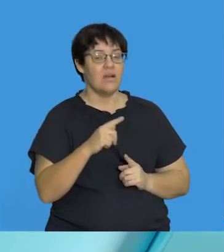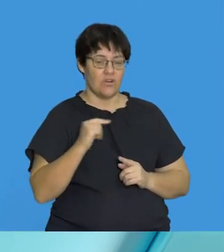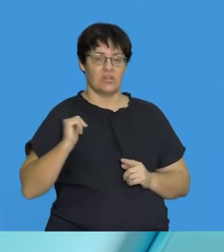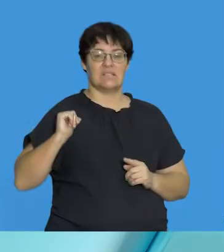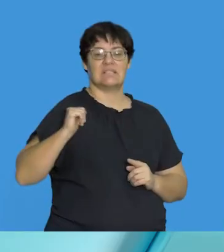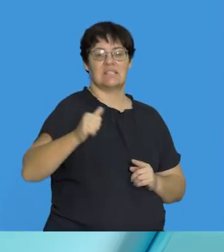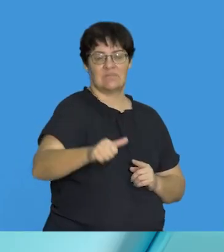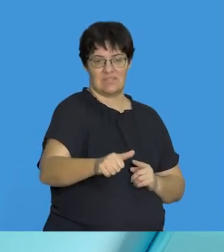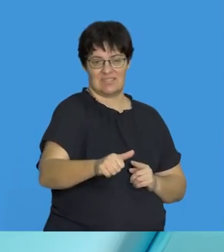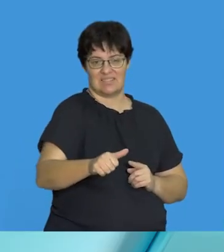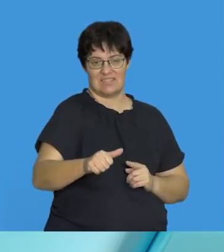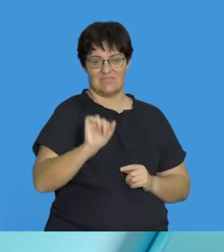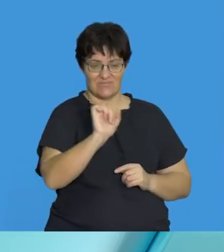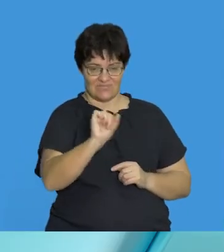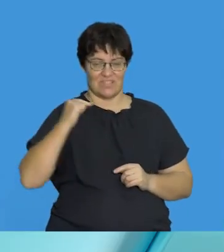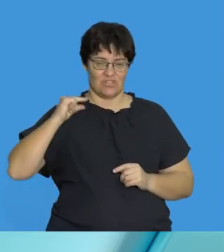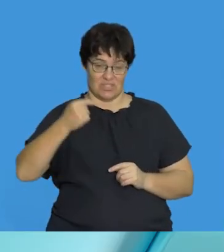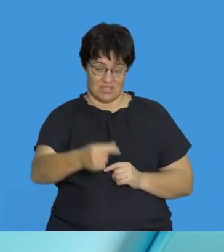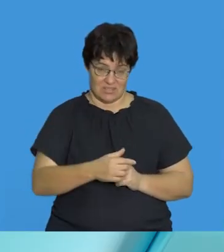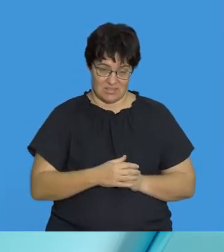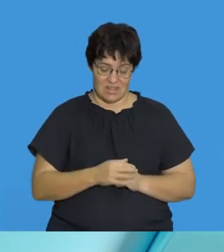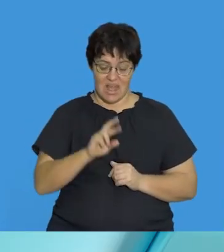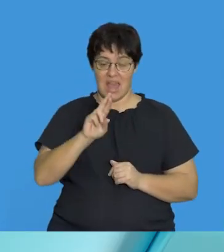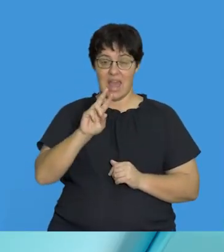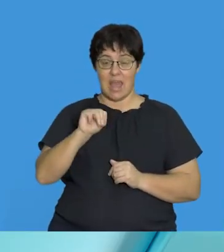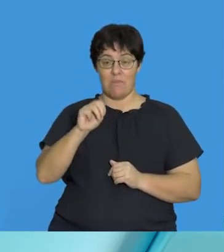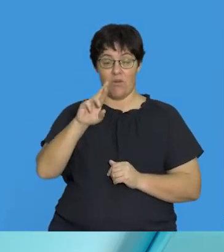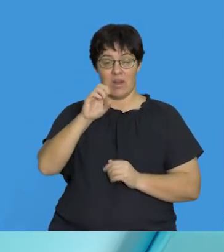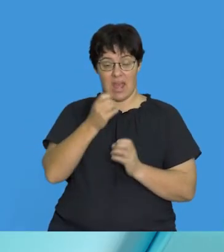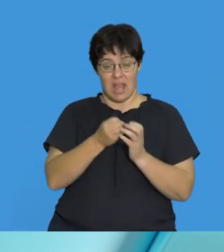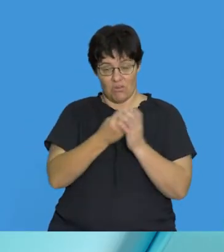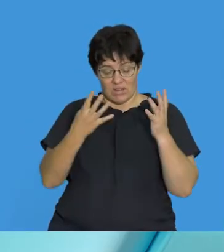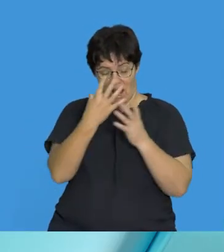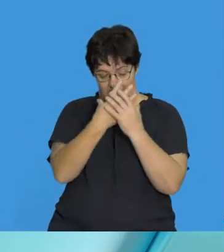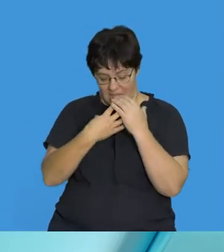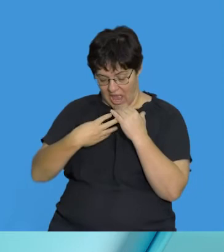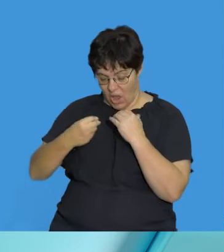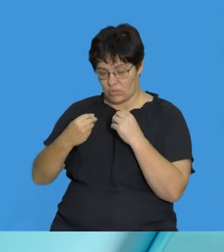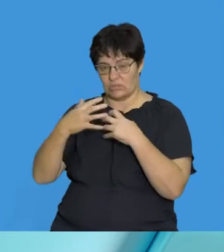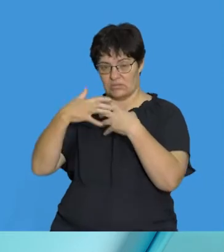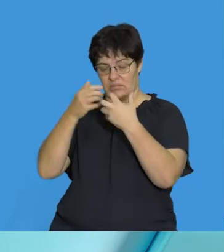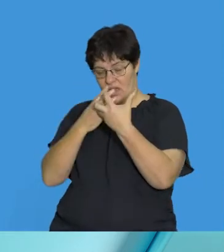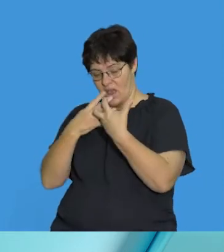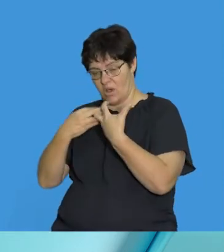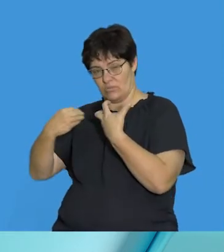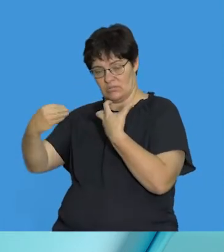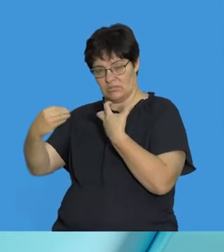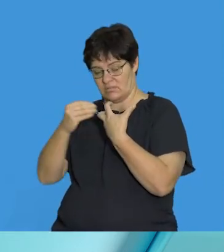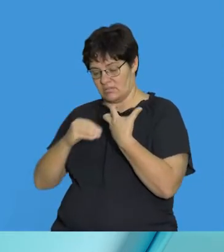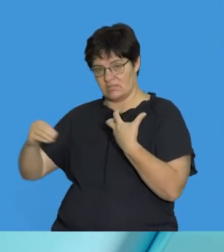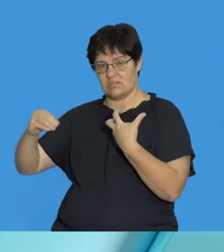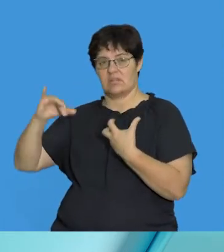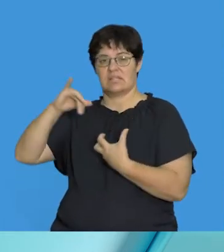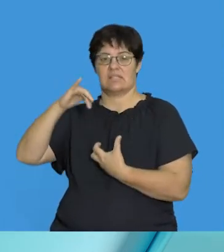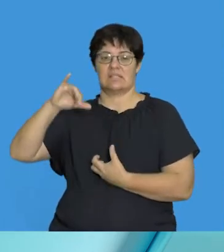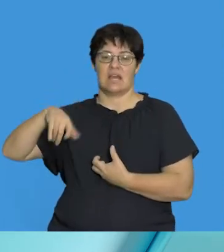the sequence of that gene. That mRNA is then released, it leaves the nucleus, and it